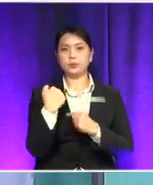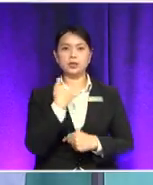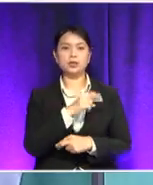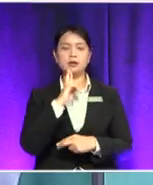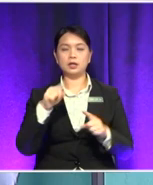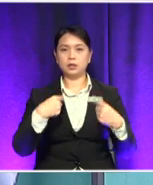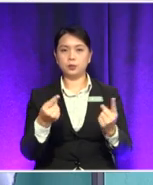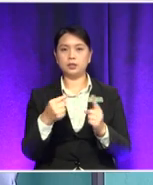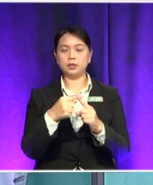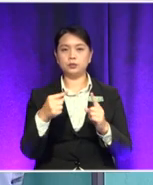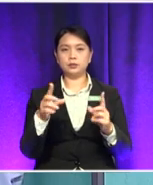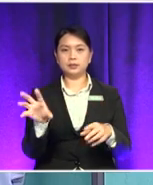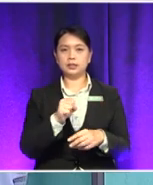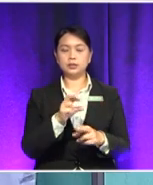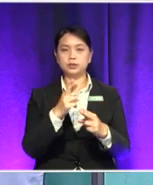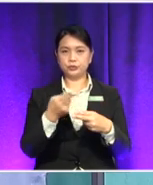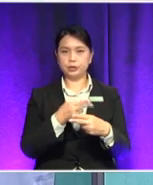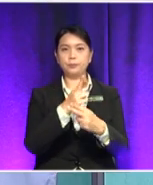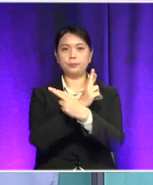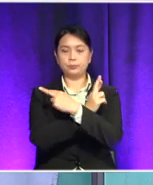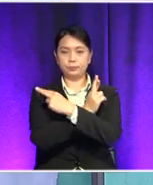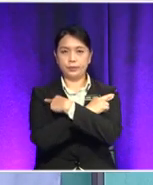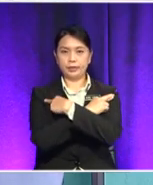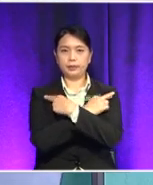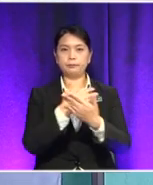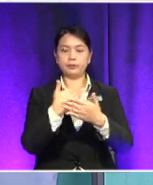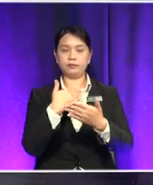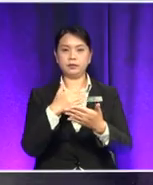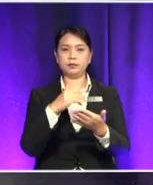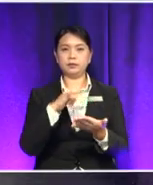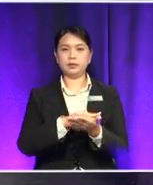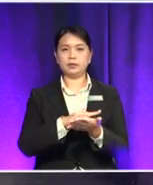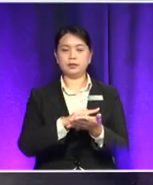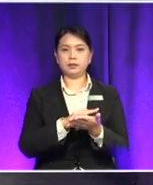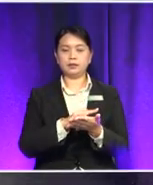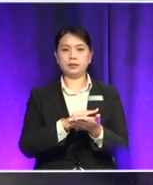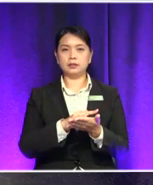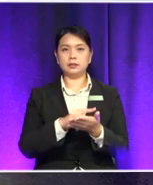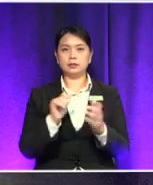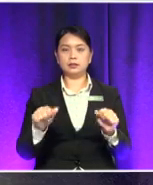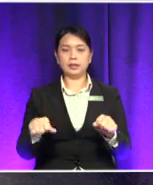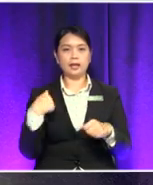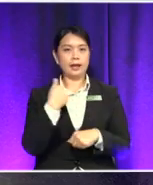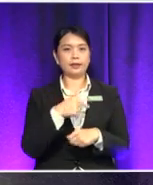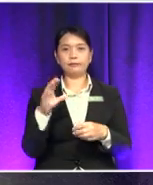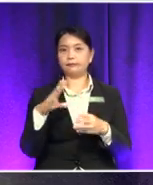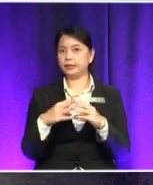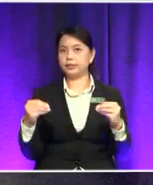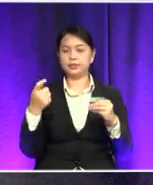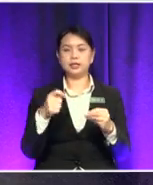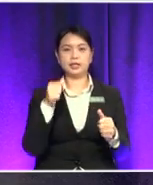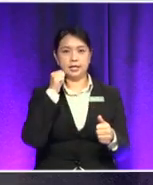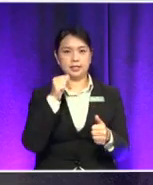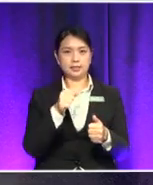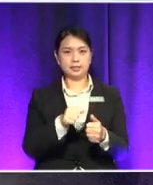take a short break right now, oh, Teacher really? Hidayah. Oh. But before we take a short break, can I finish the letter? Ah, yeah. I'll finish the letter